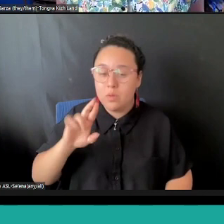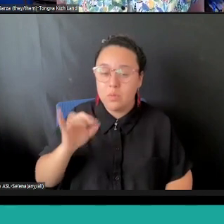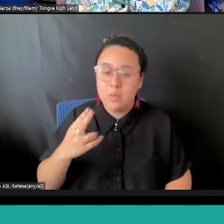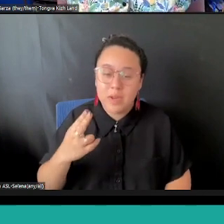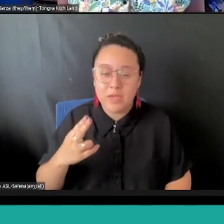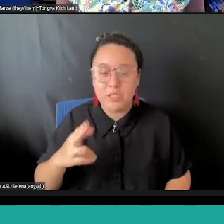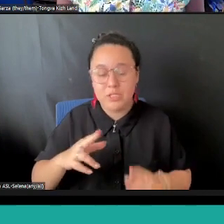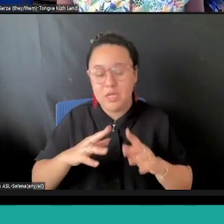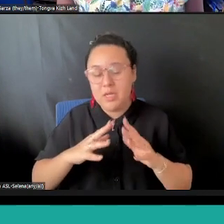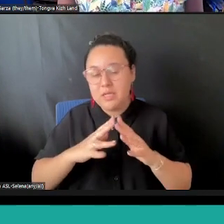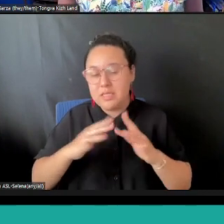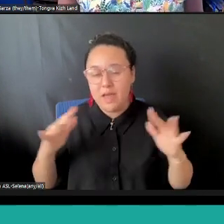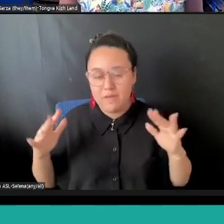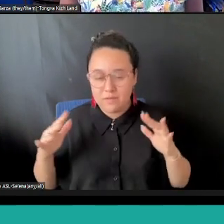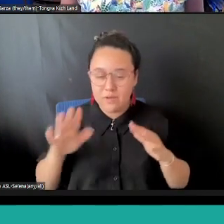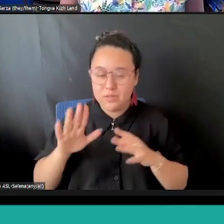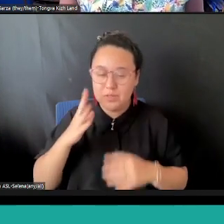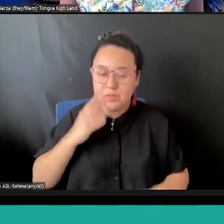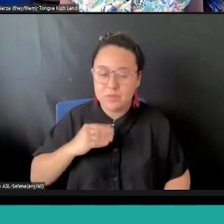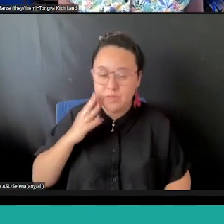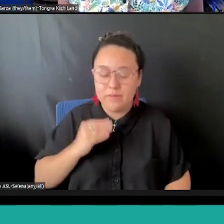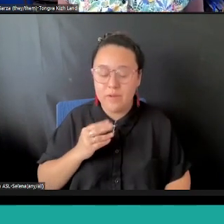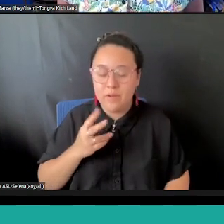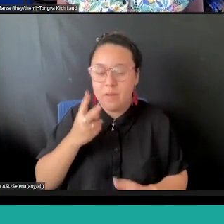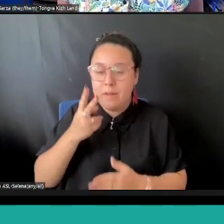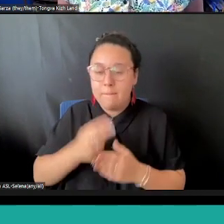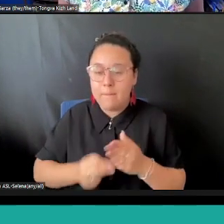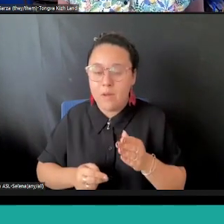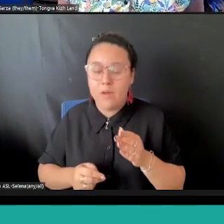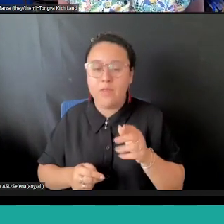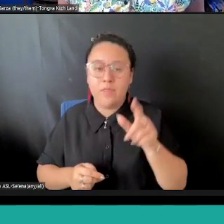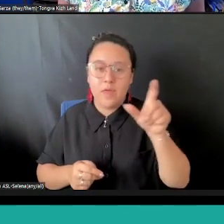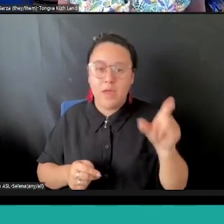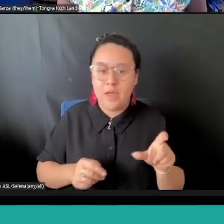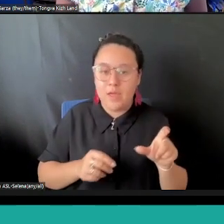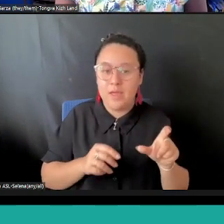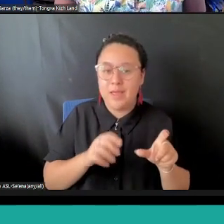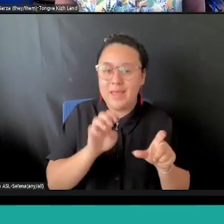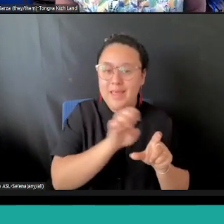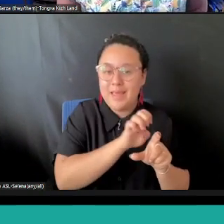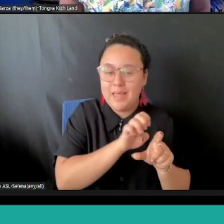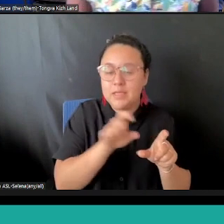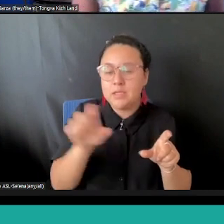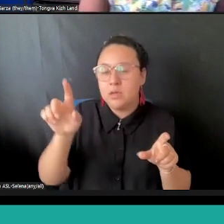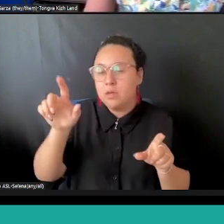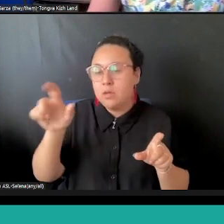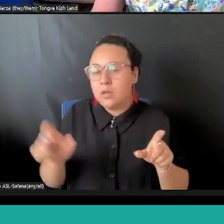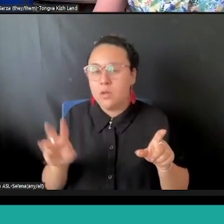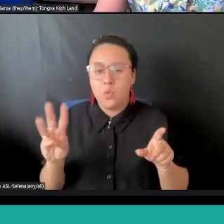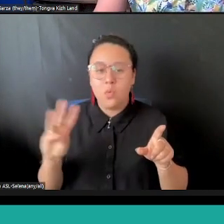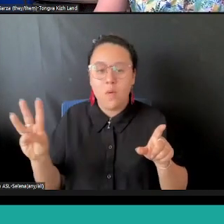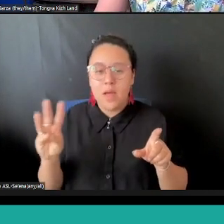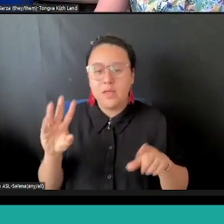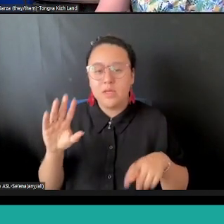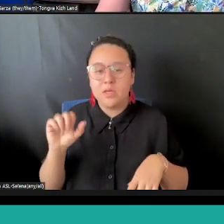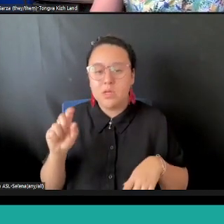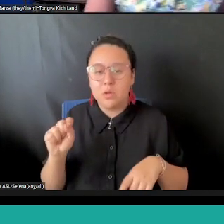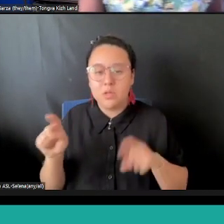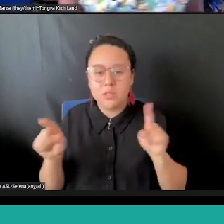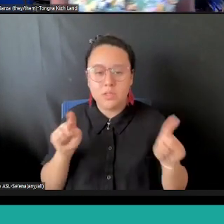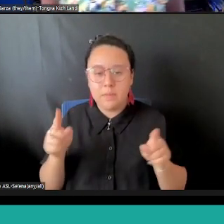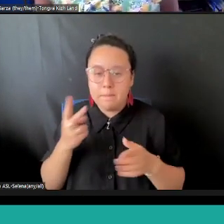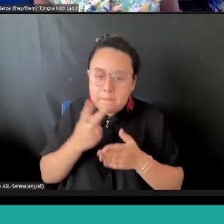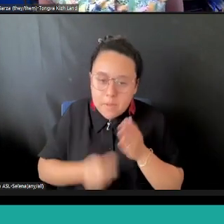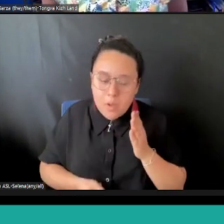your experiences have been on both coasts, right? And I really, it really warms my heart hearing how much